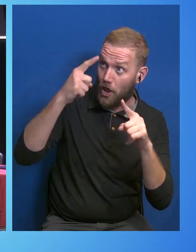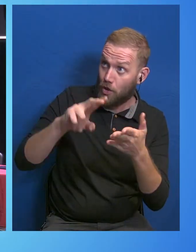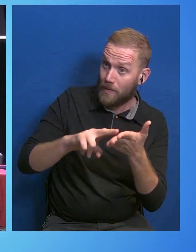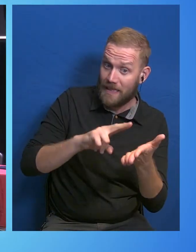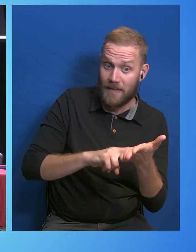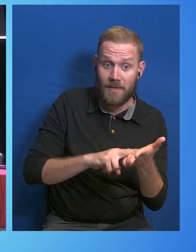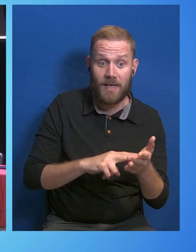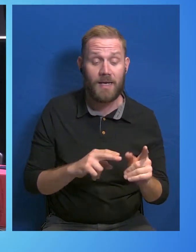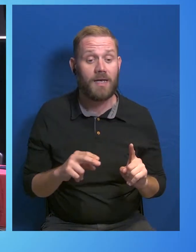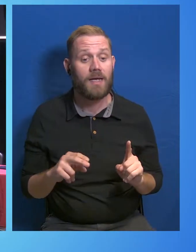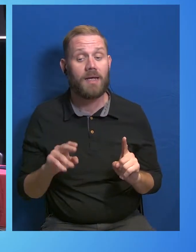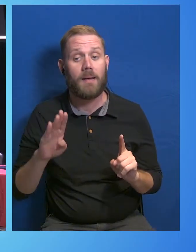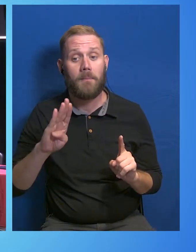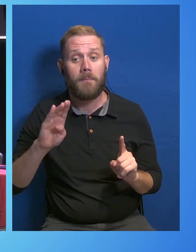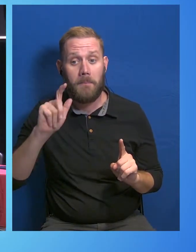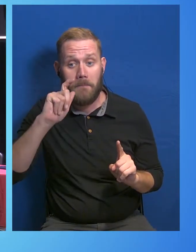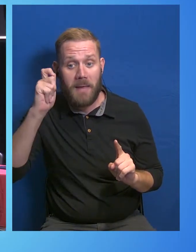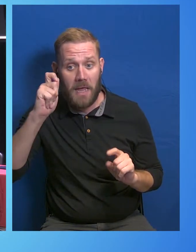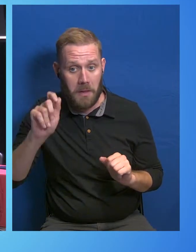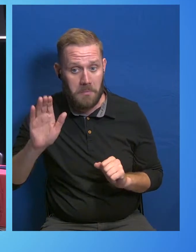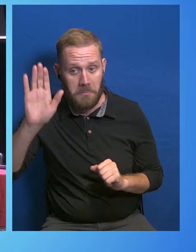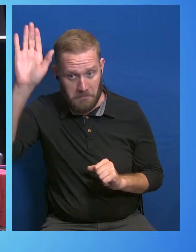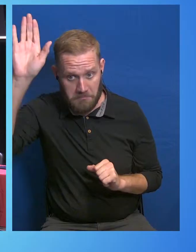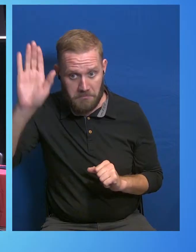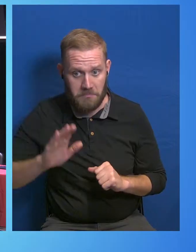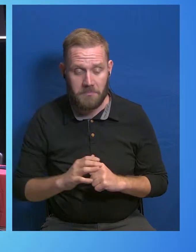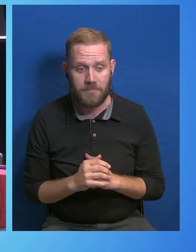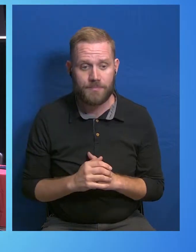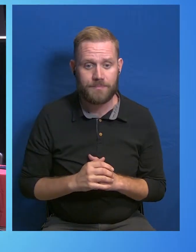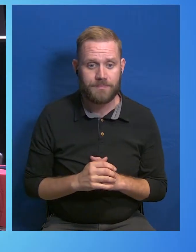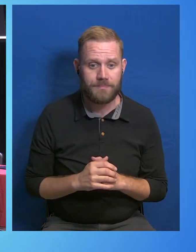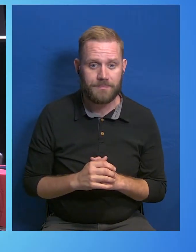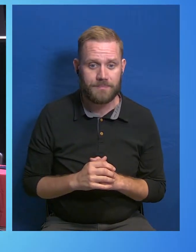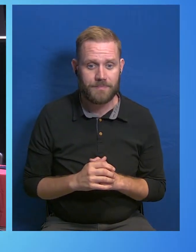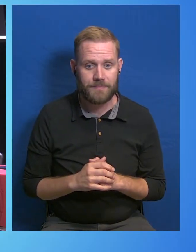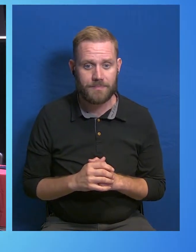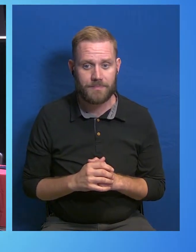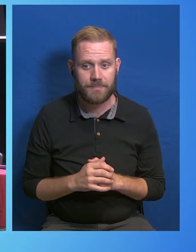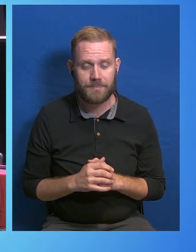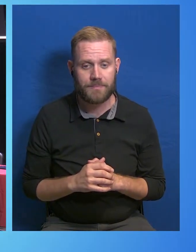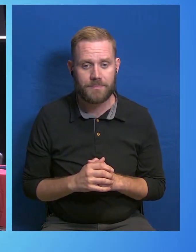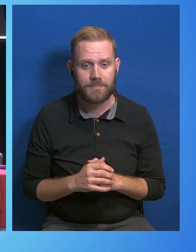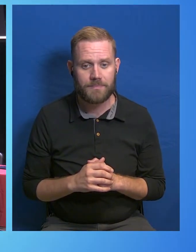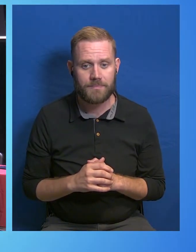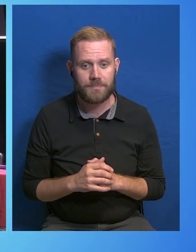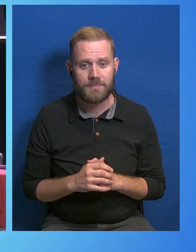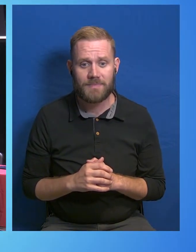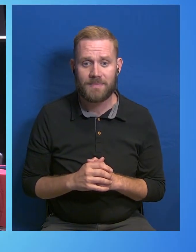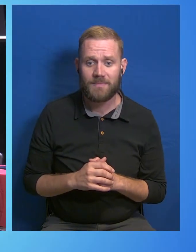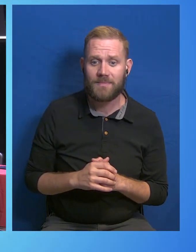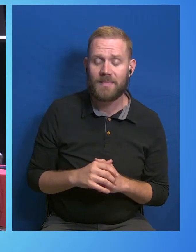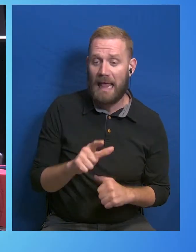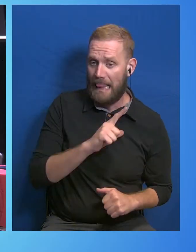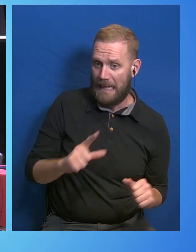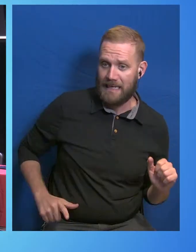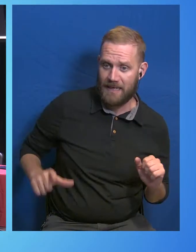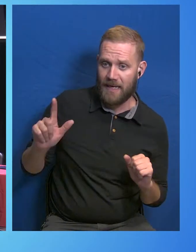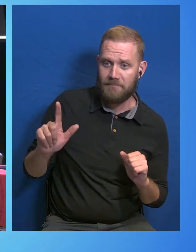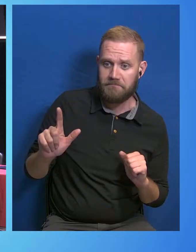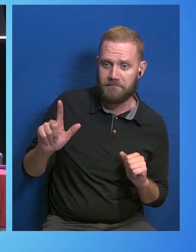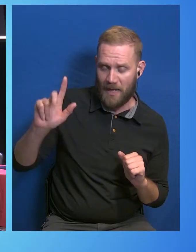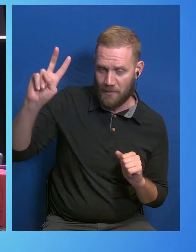So moved. This is Bill. I I need a This second. is Linda. I'll second that